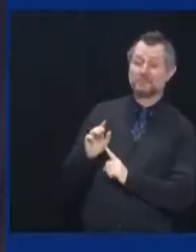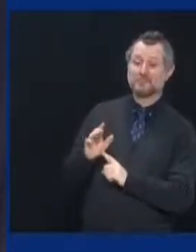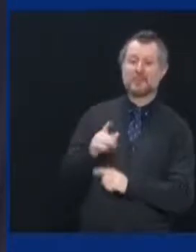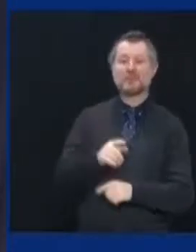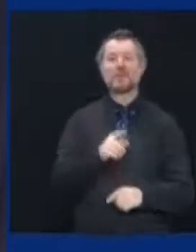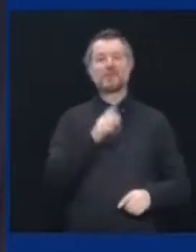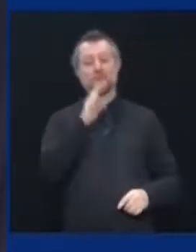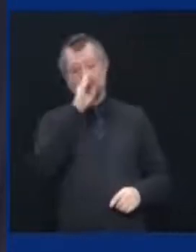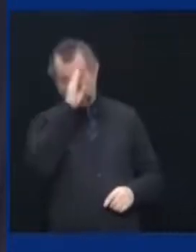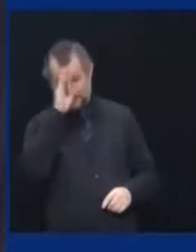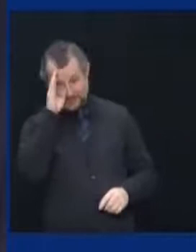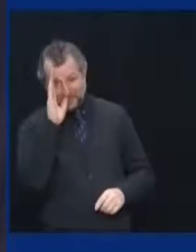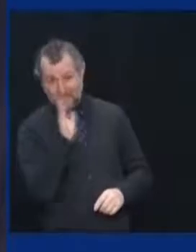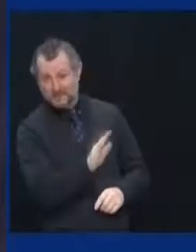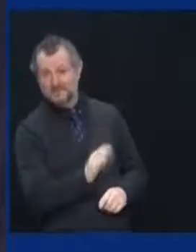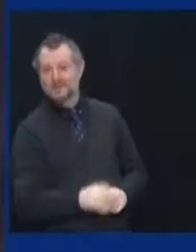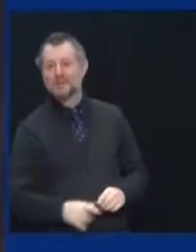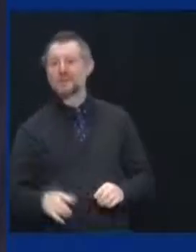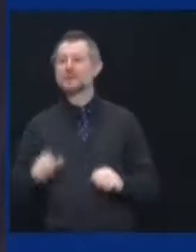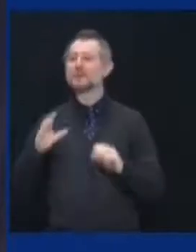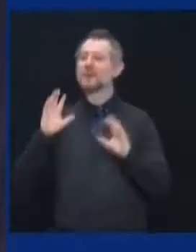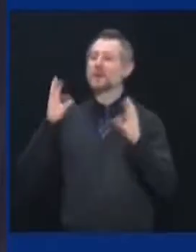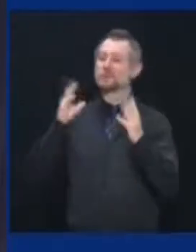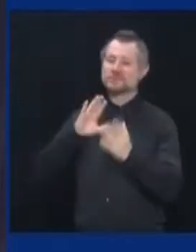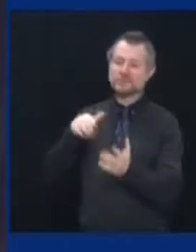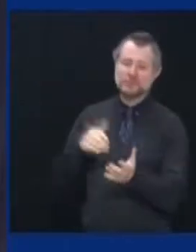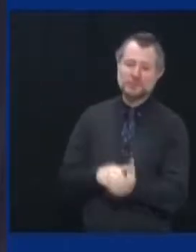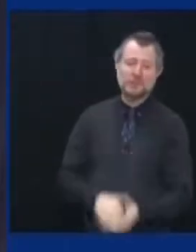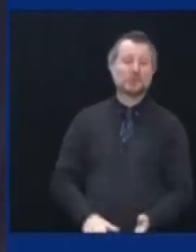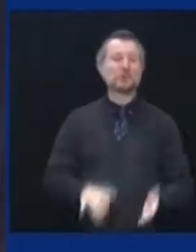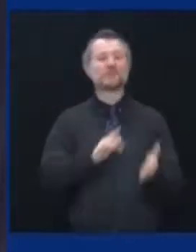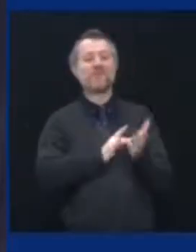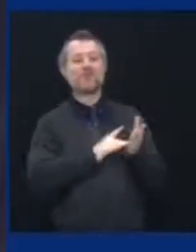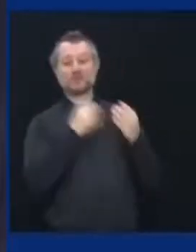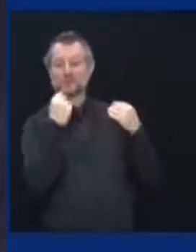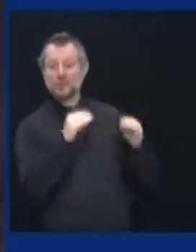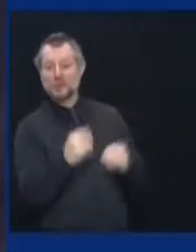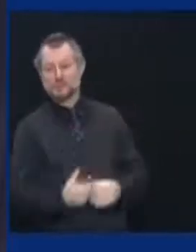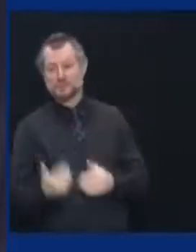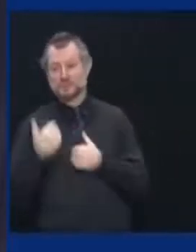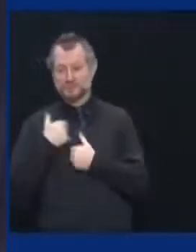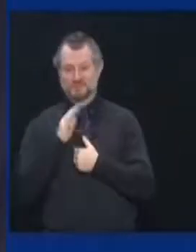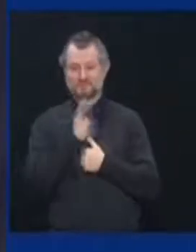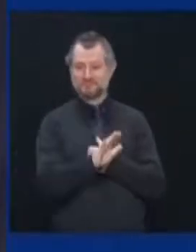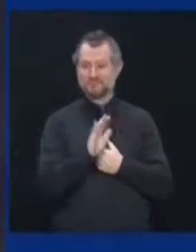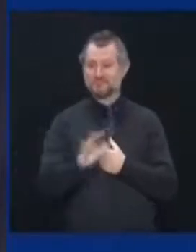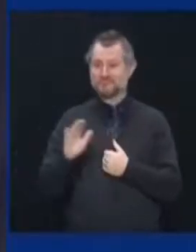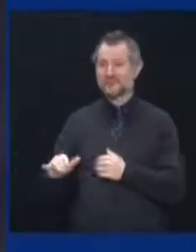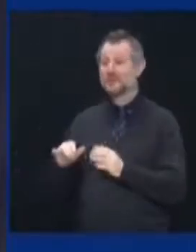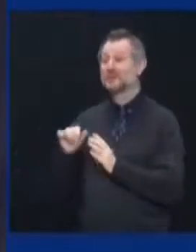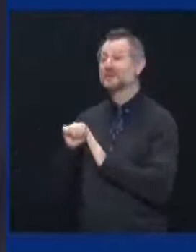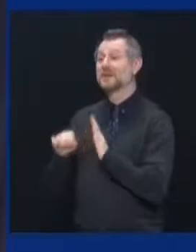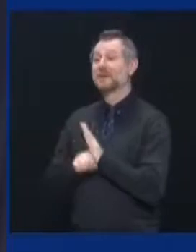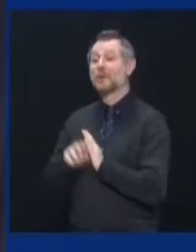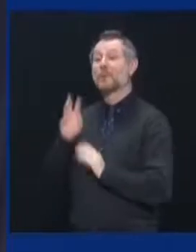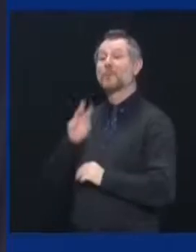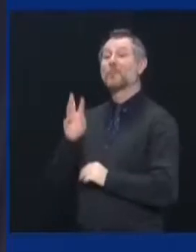hospitals, ambulatory centers, pharmacies. The state website